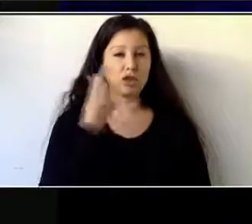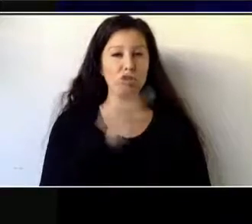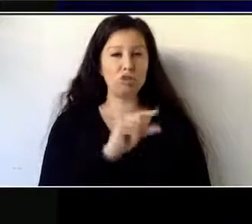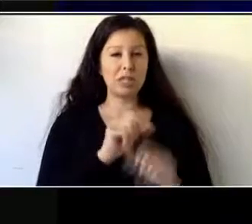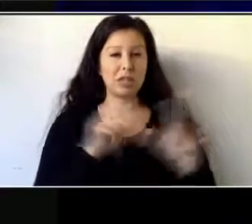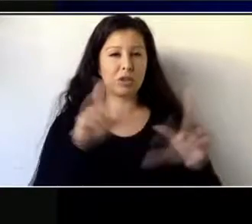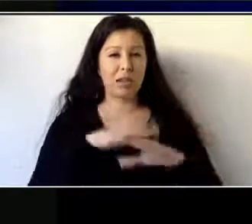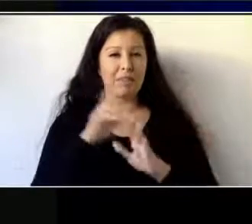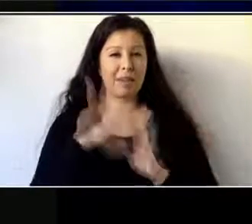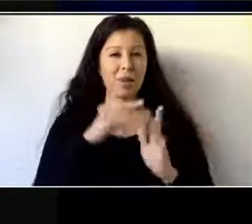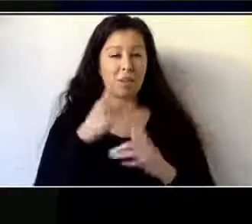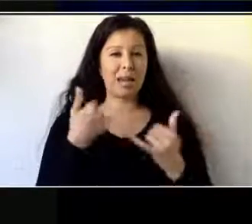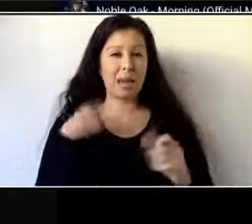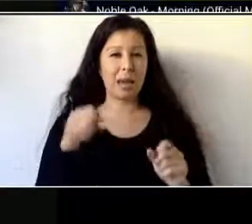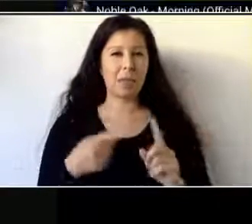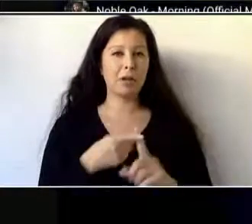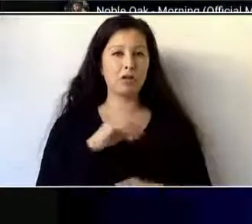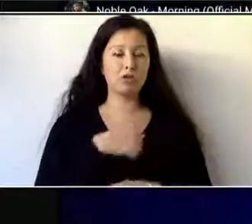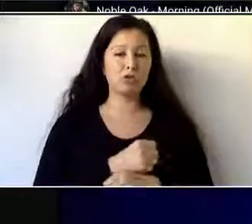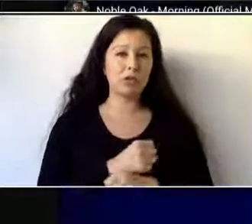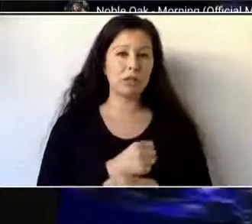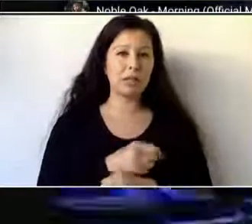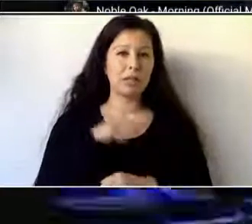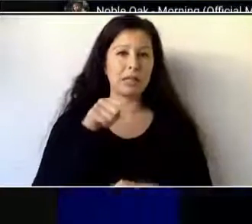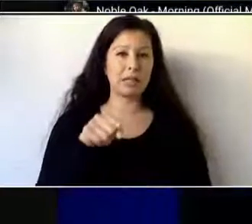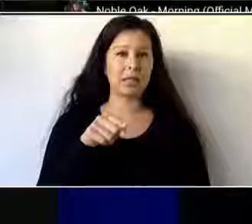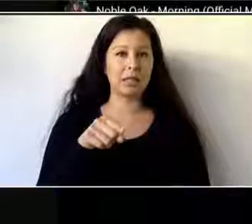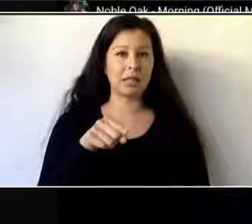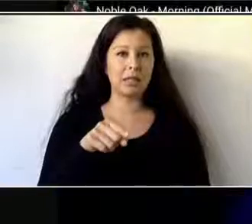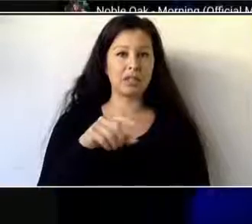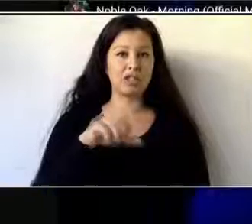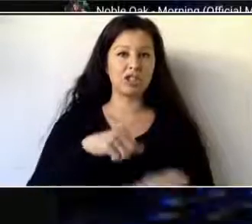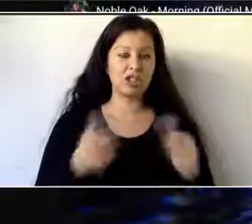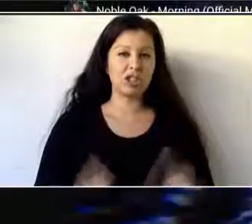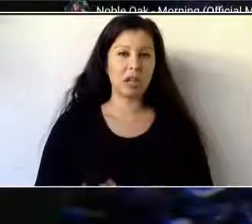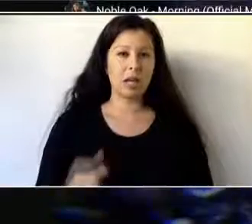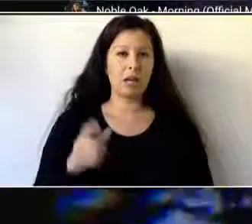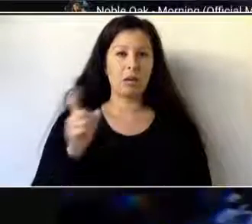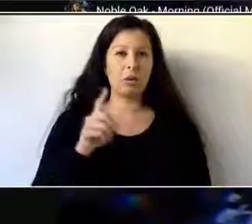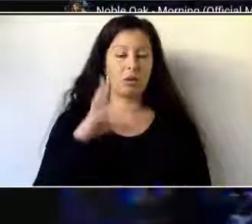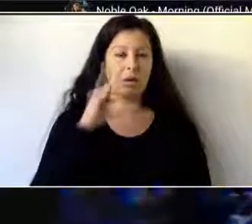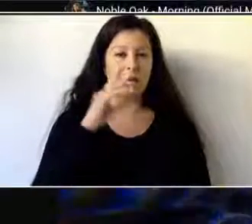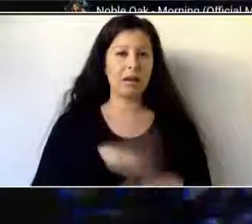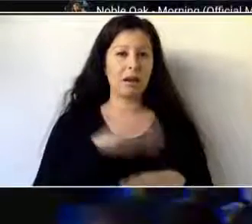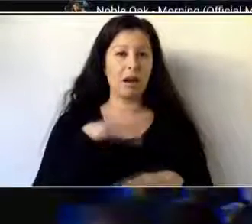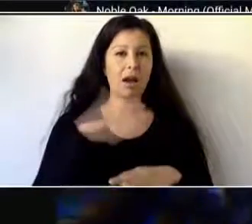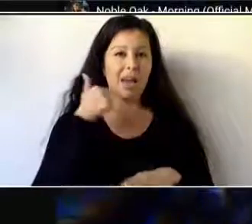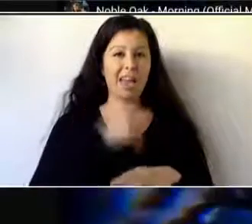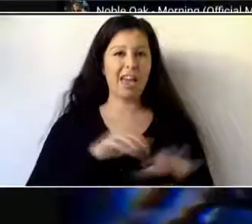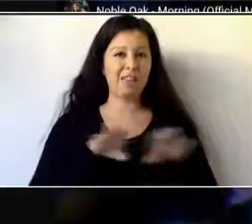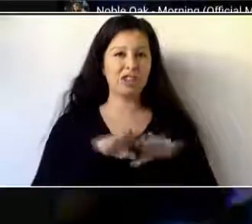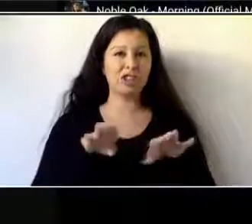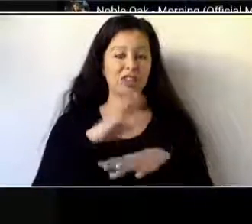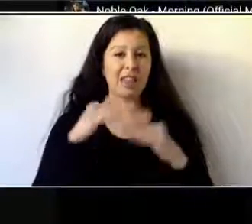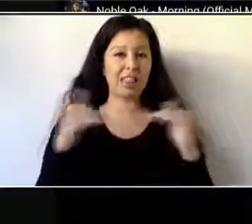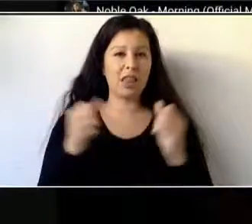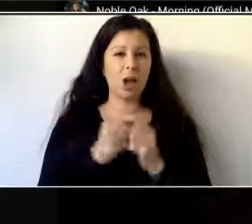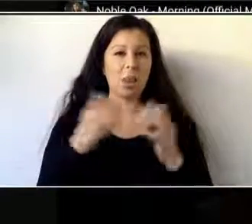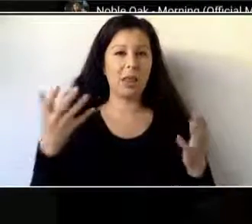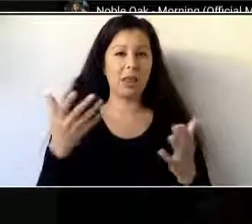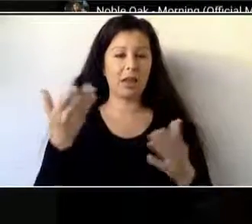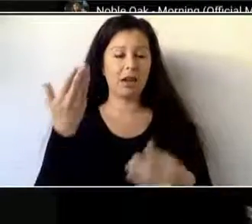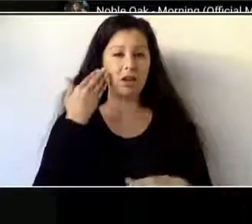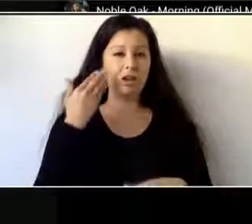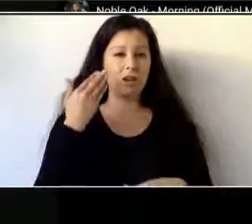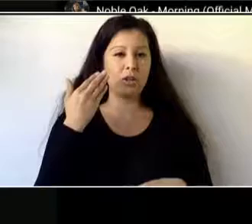video. But now I'm just able to create these shapes where, you know, he can be on every surface level without, you know,